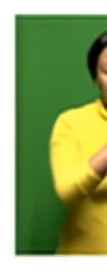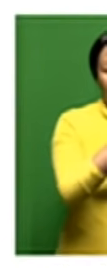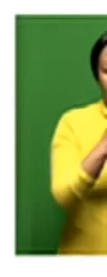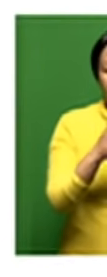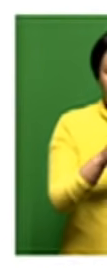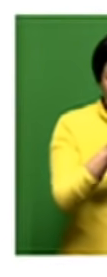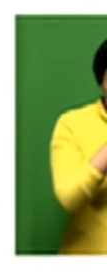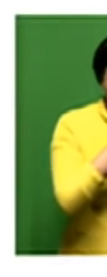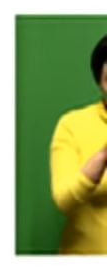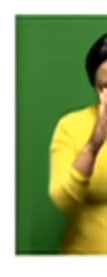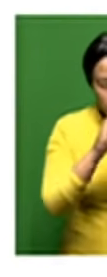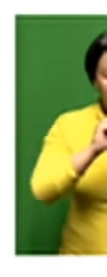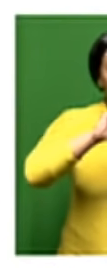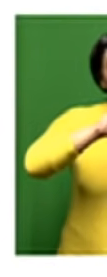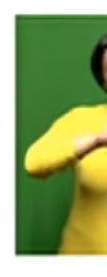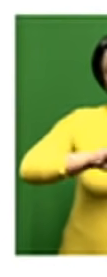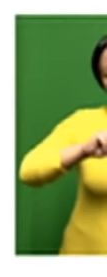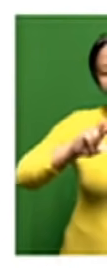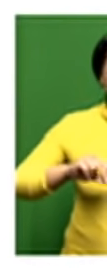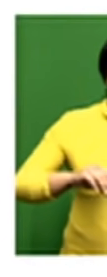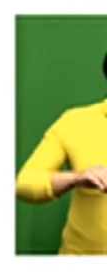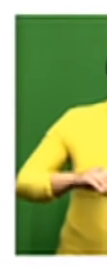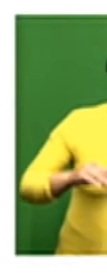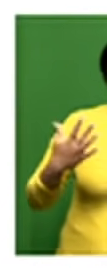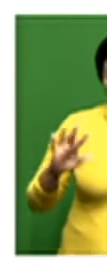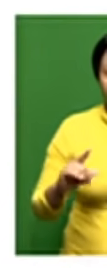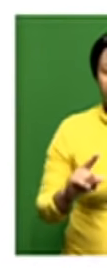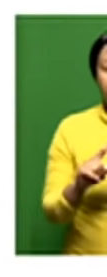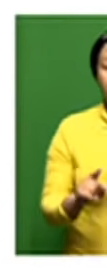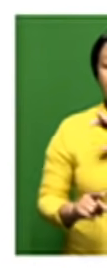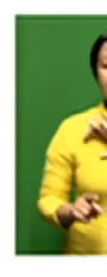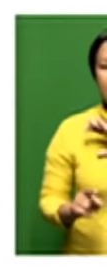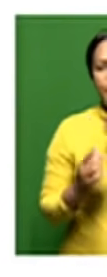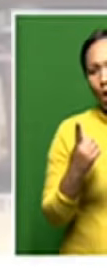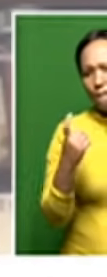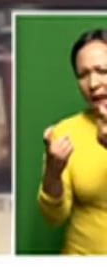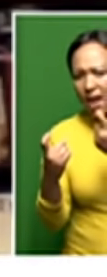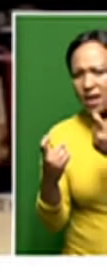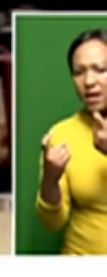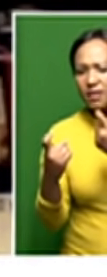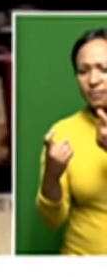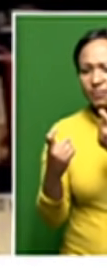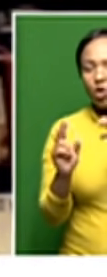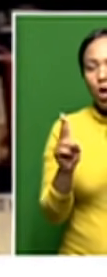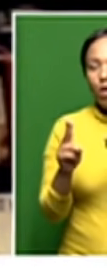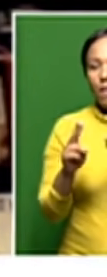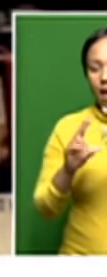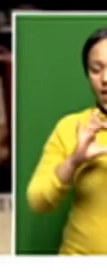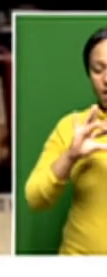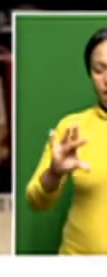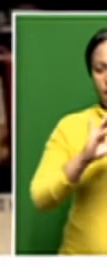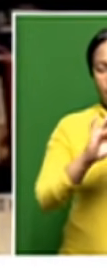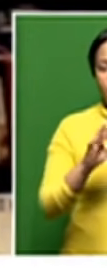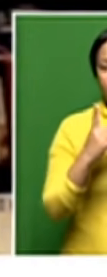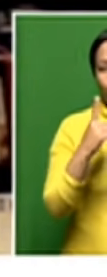market investigations to see. We looked at our consumer complaints that we would normally receive. There were